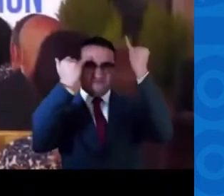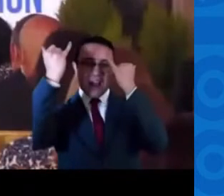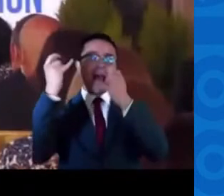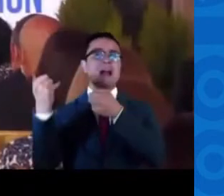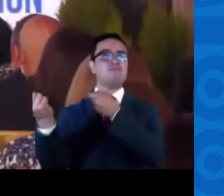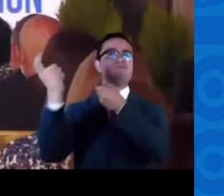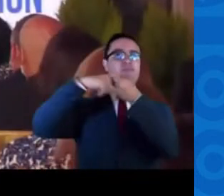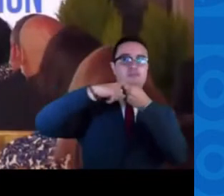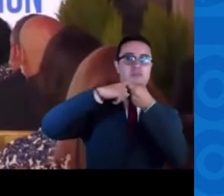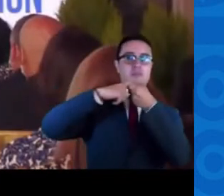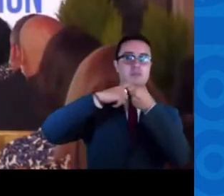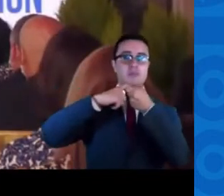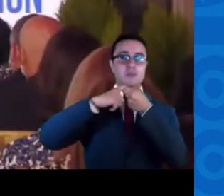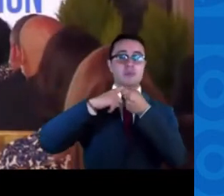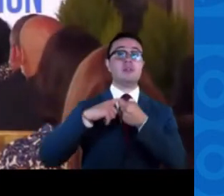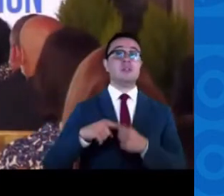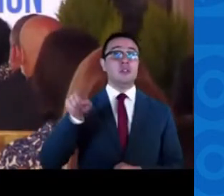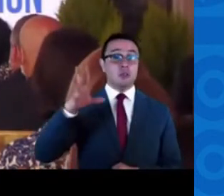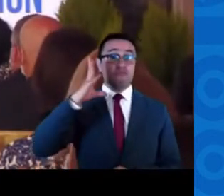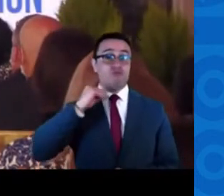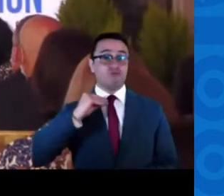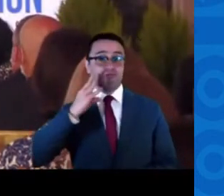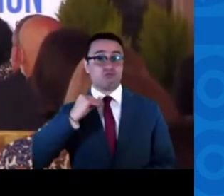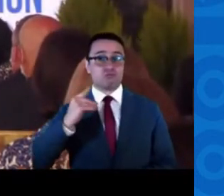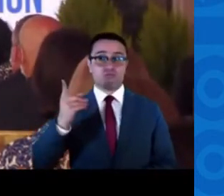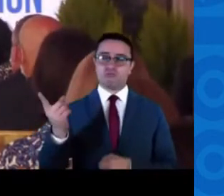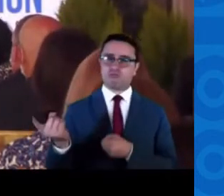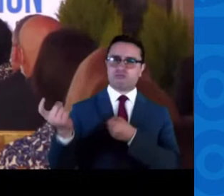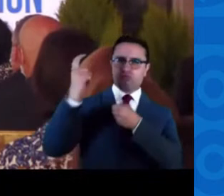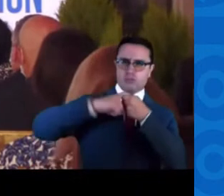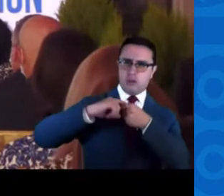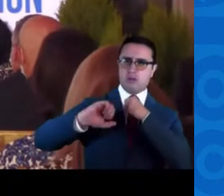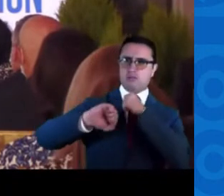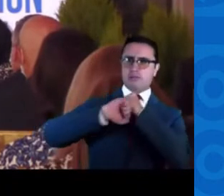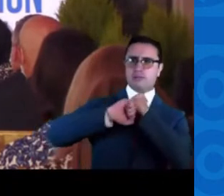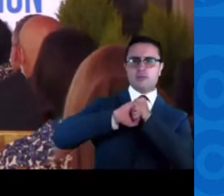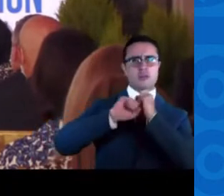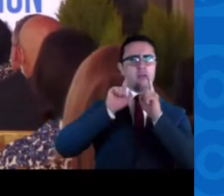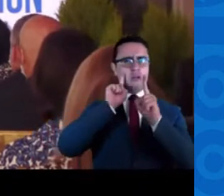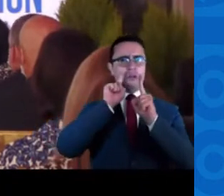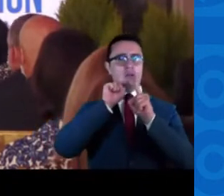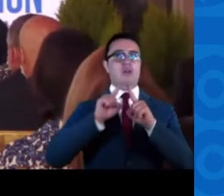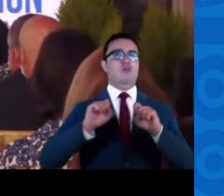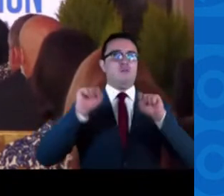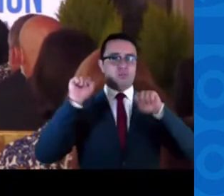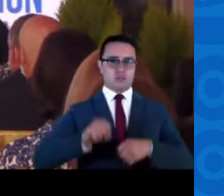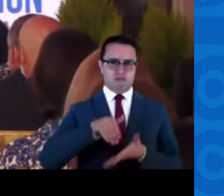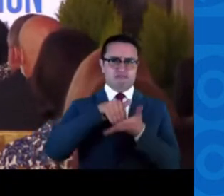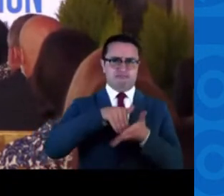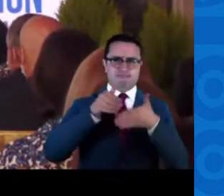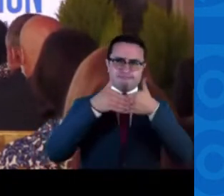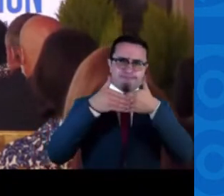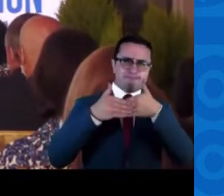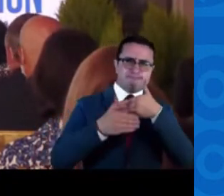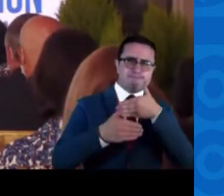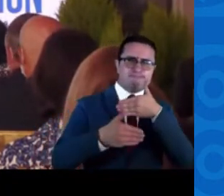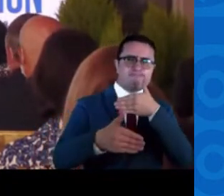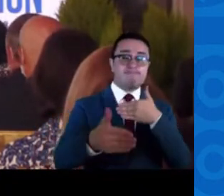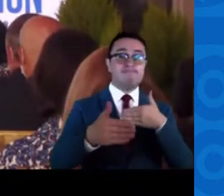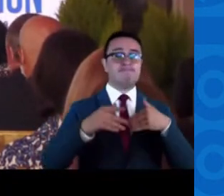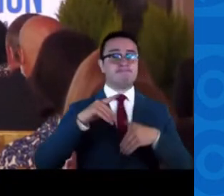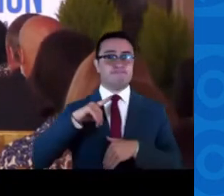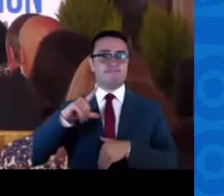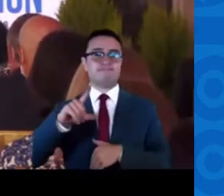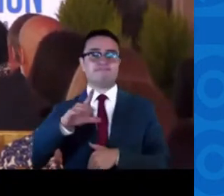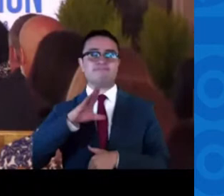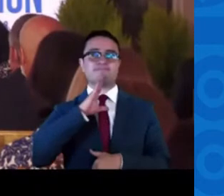government, and they have the expertise and the experience, and they have contributed to